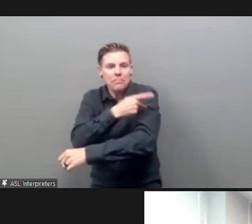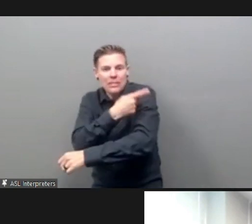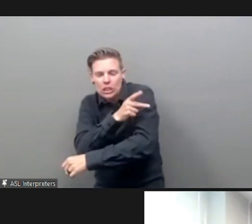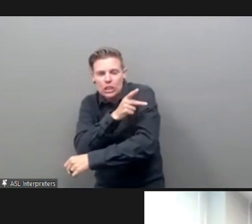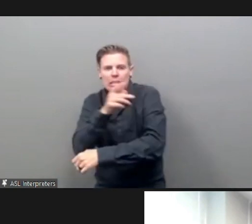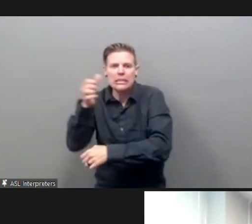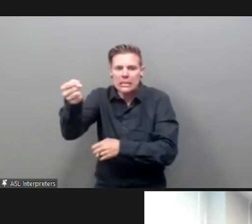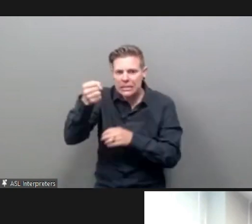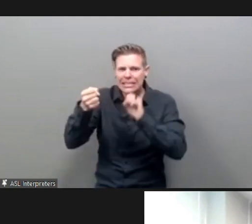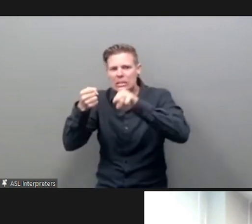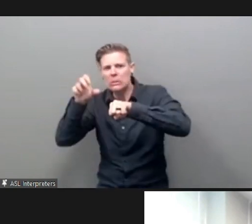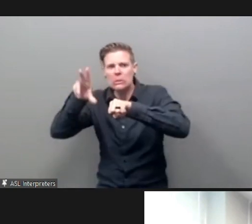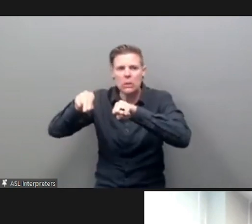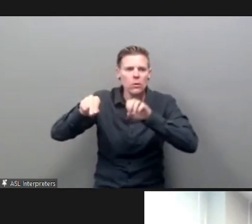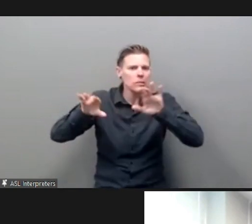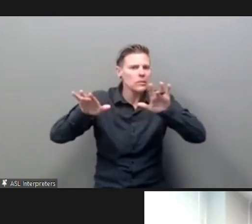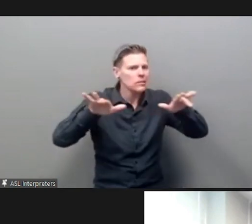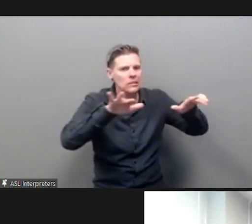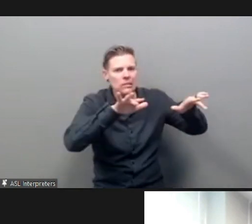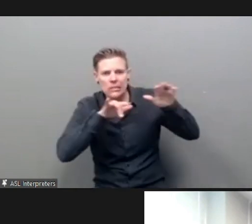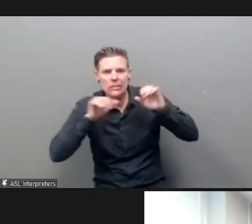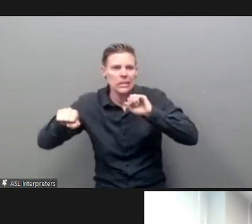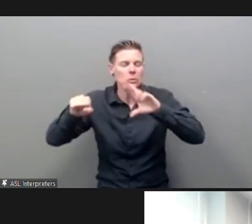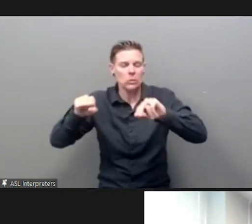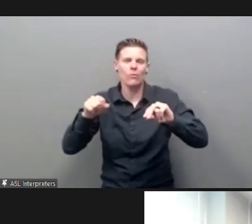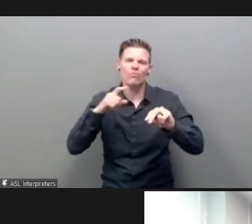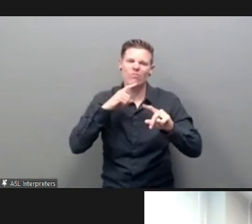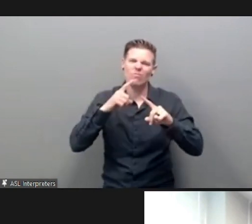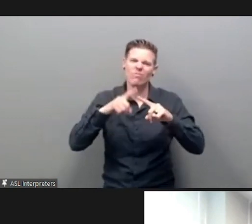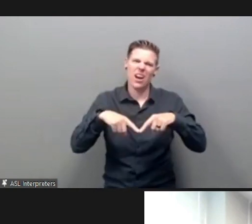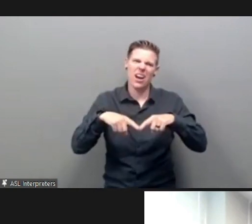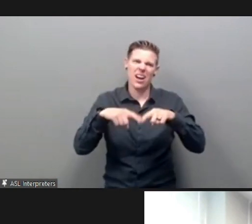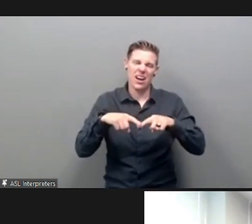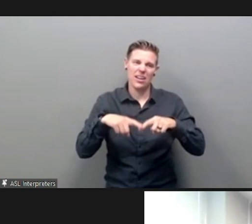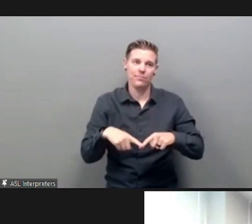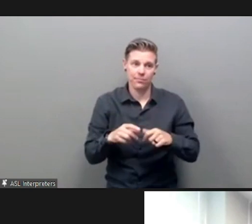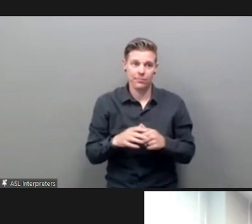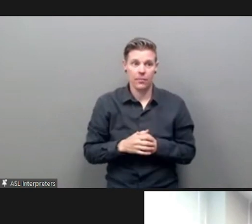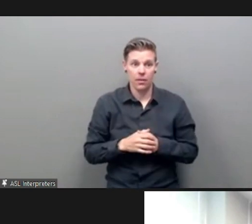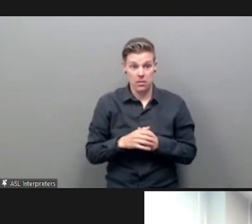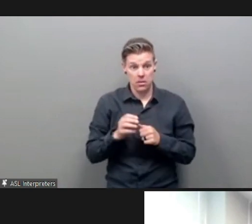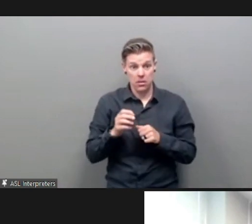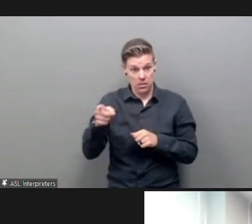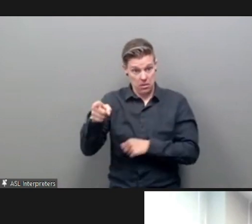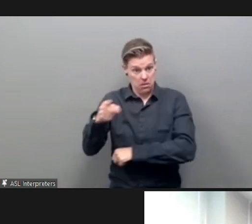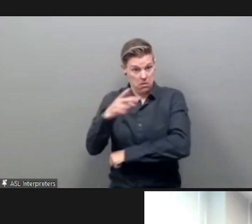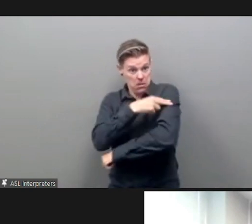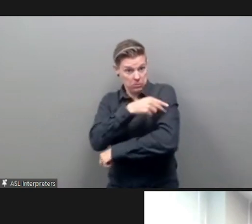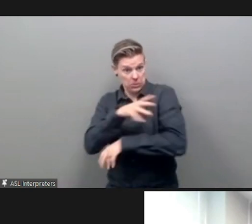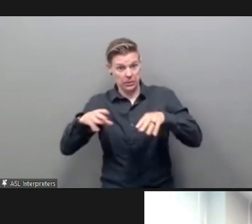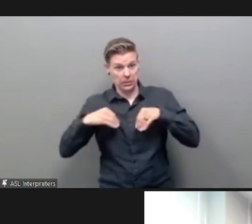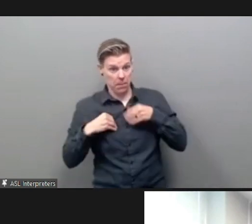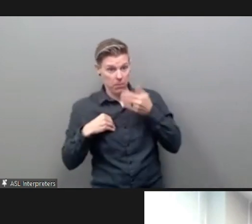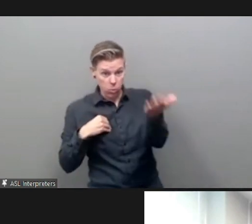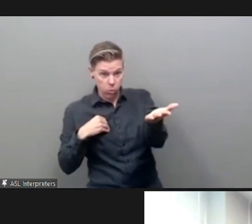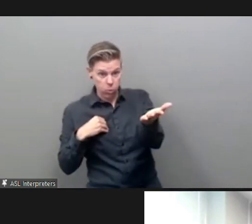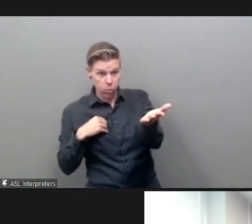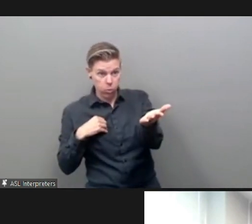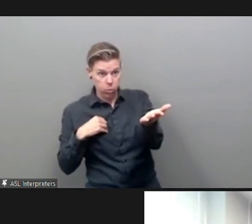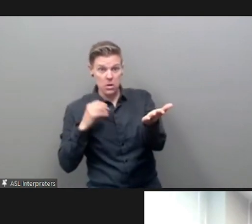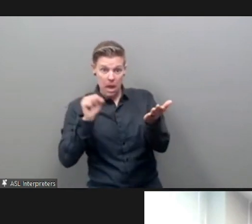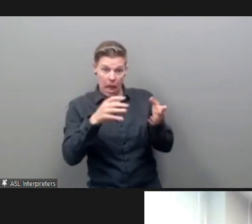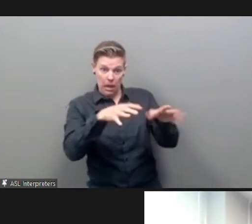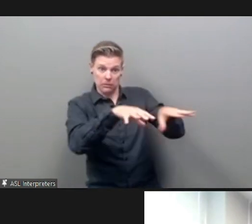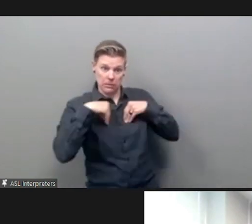to the ability of each hospital to accommodate the current situation. And I know some